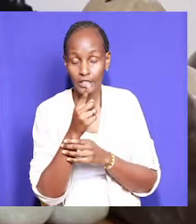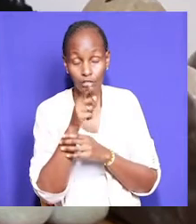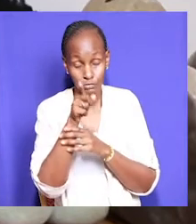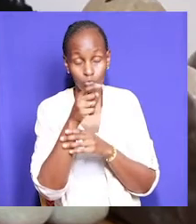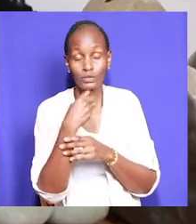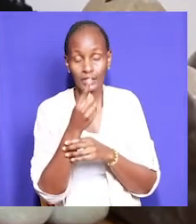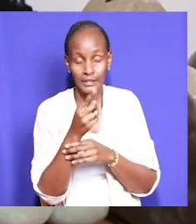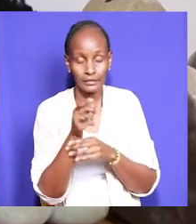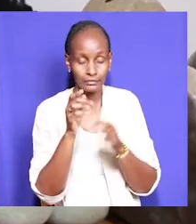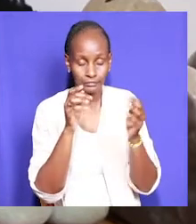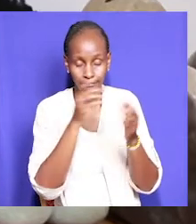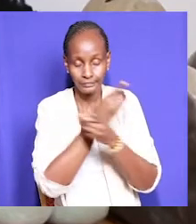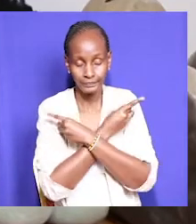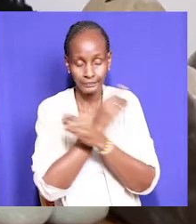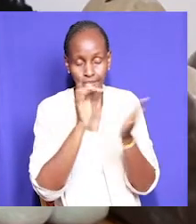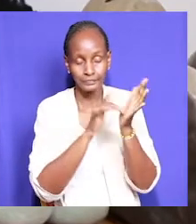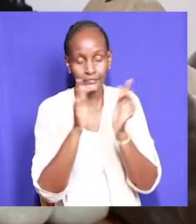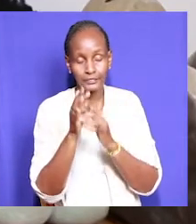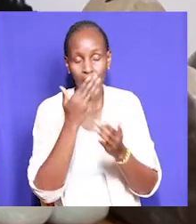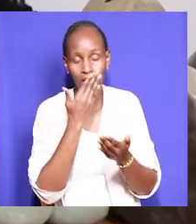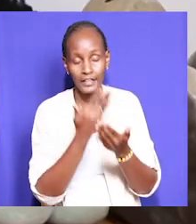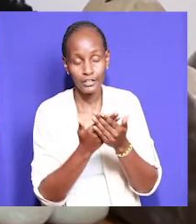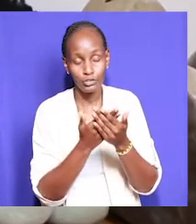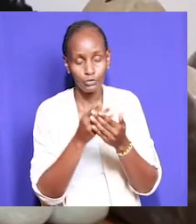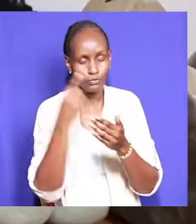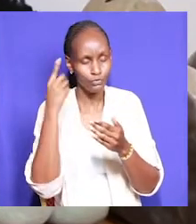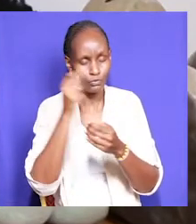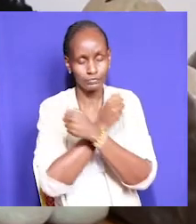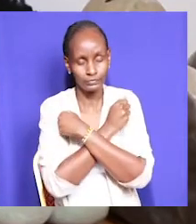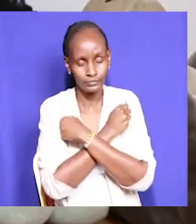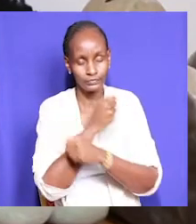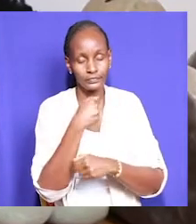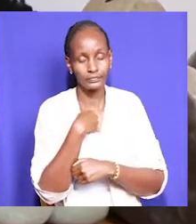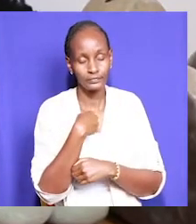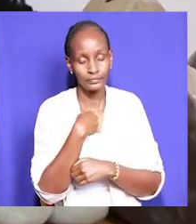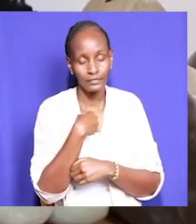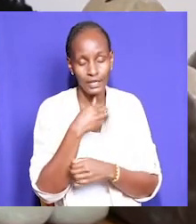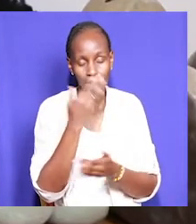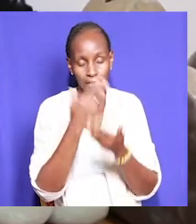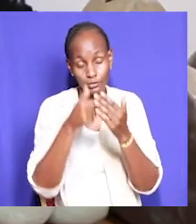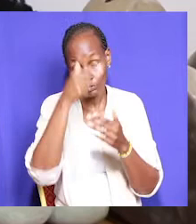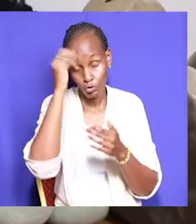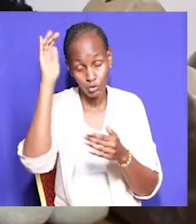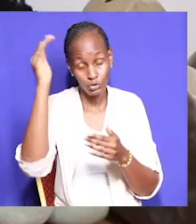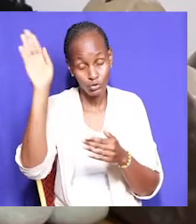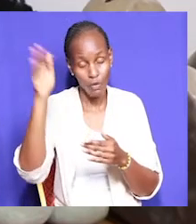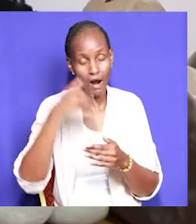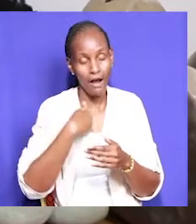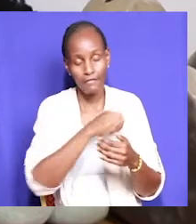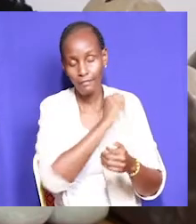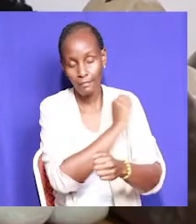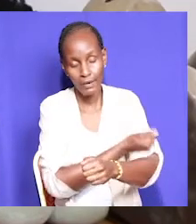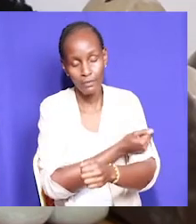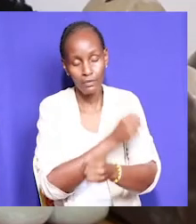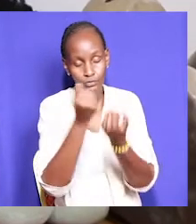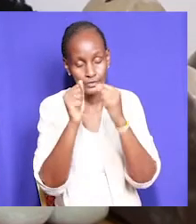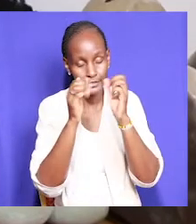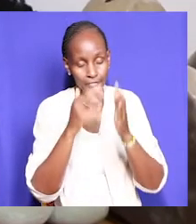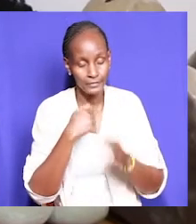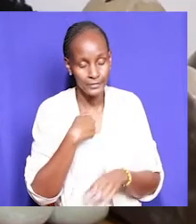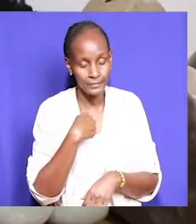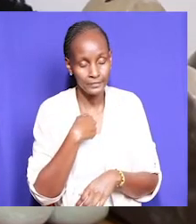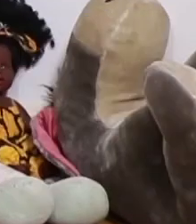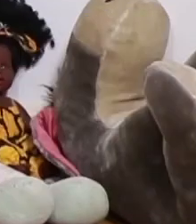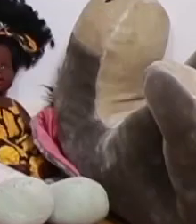Jesus, thank you for loving me. Thank you because you have the power to save me.